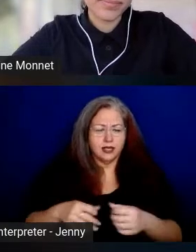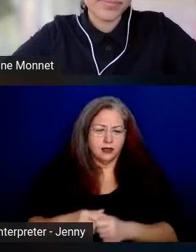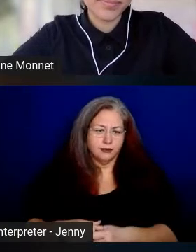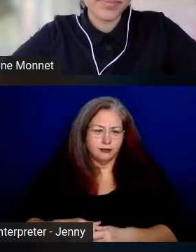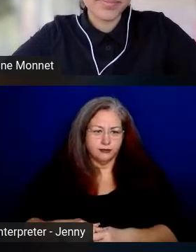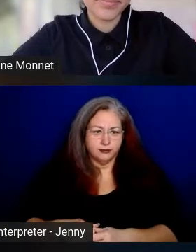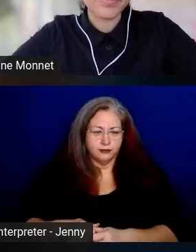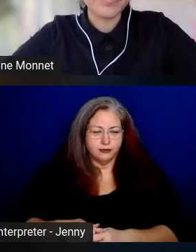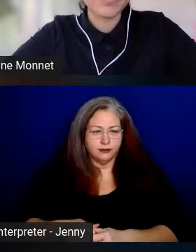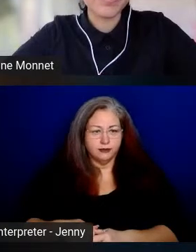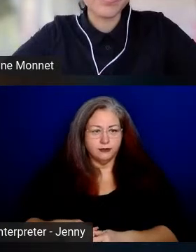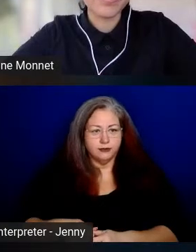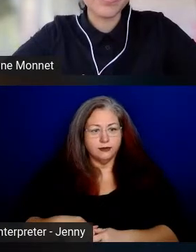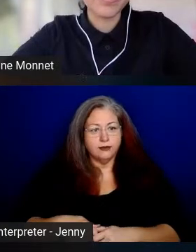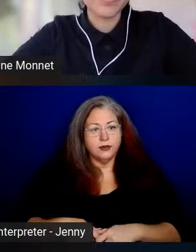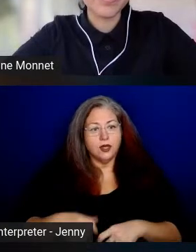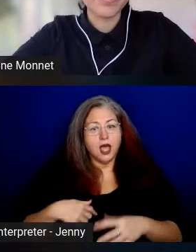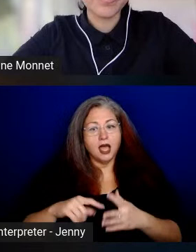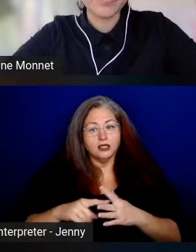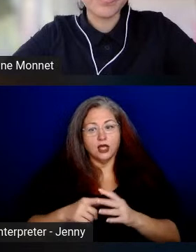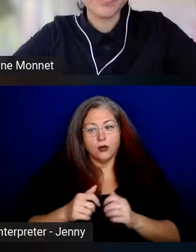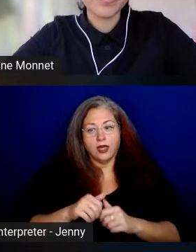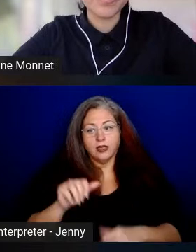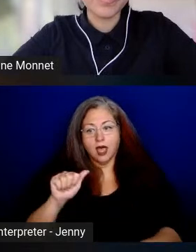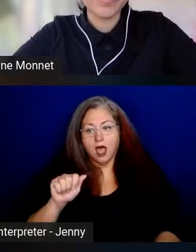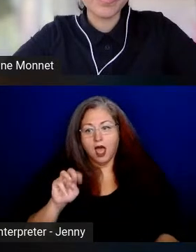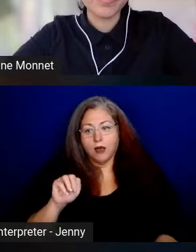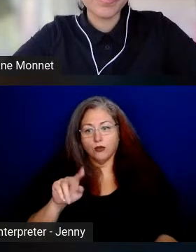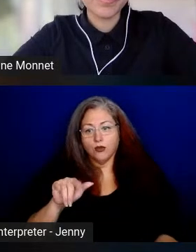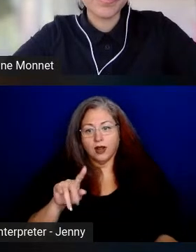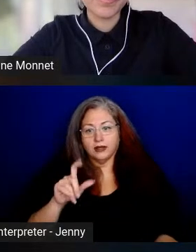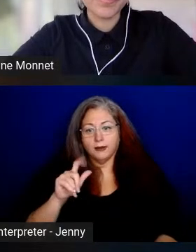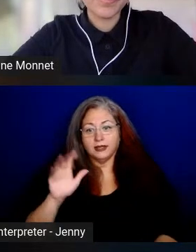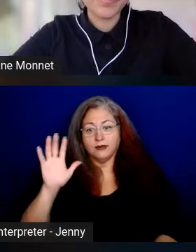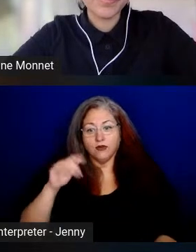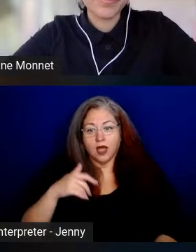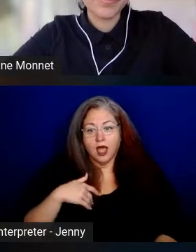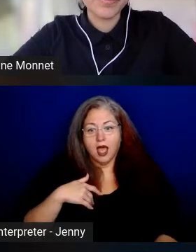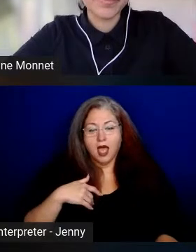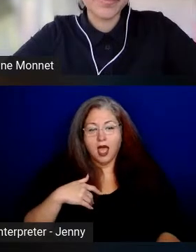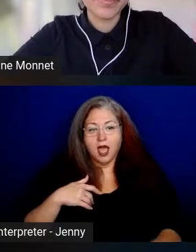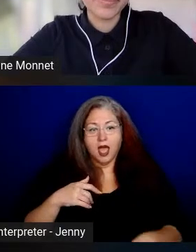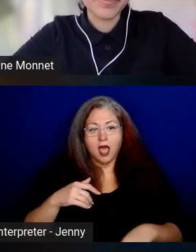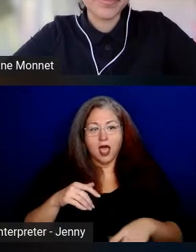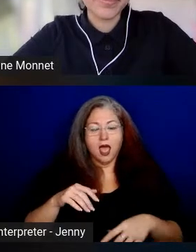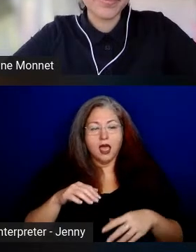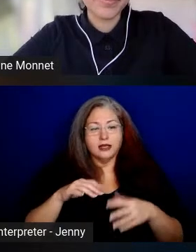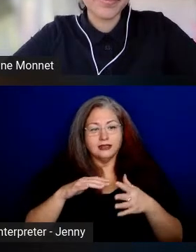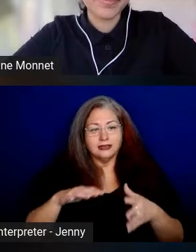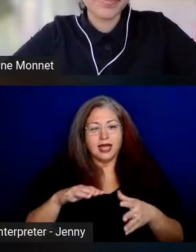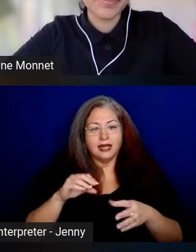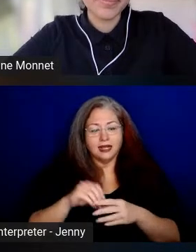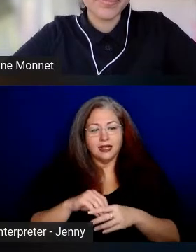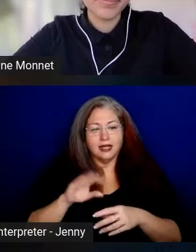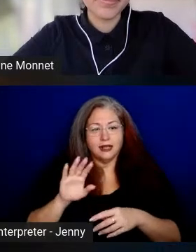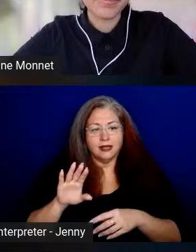I started with Ambulante because I studied in Ambulante Beyond.